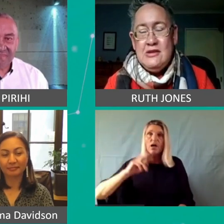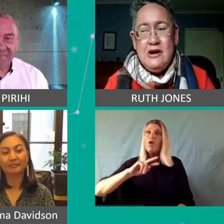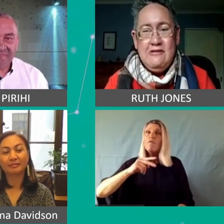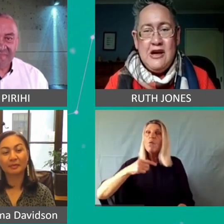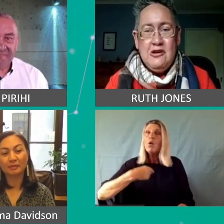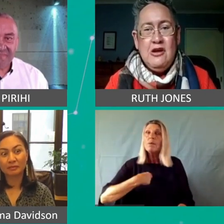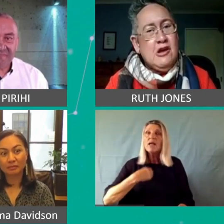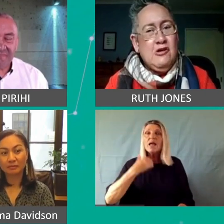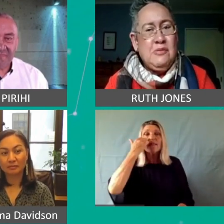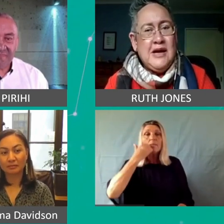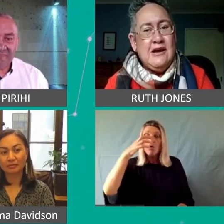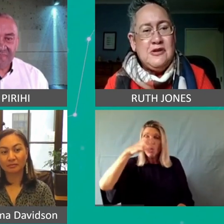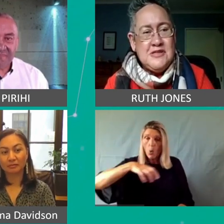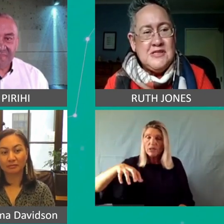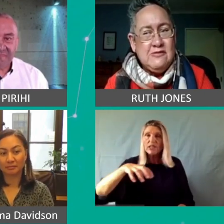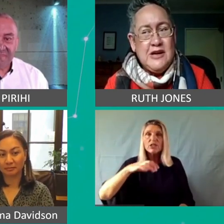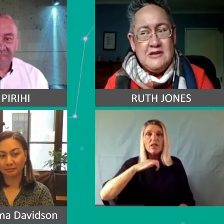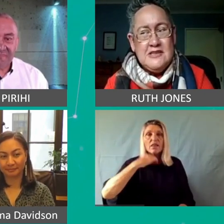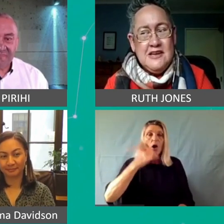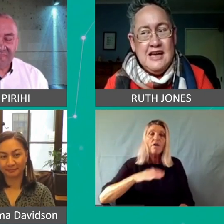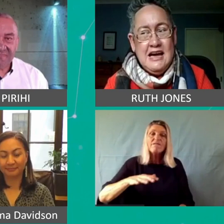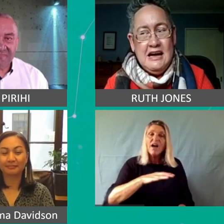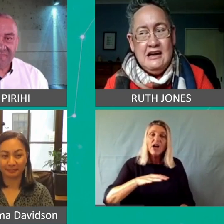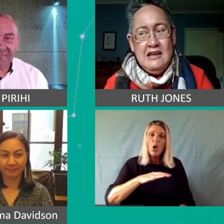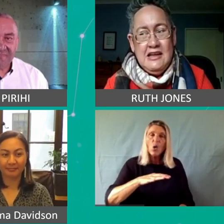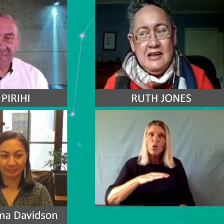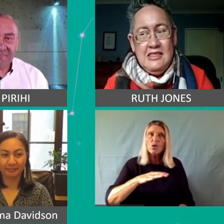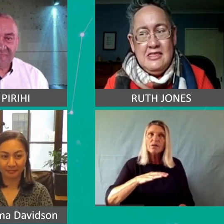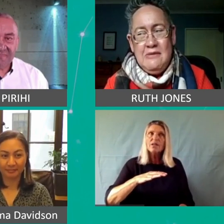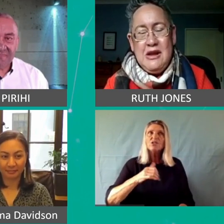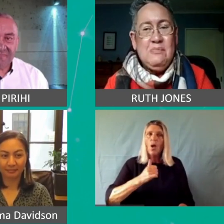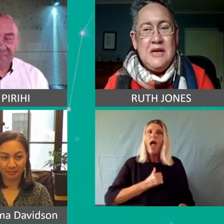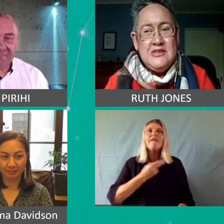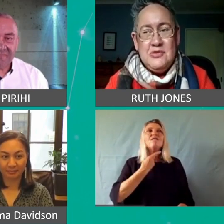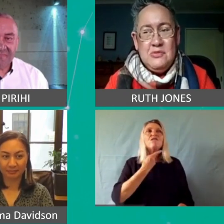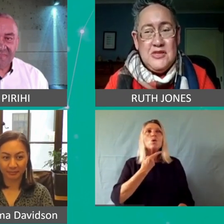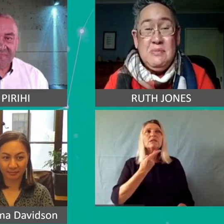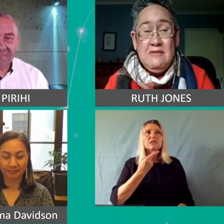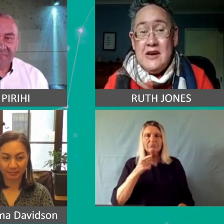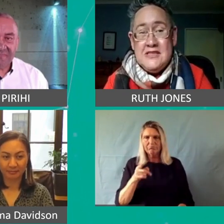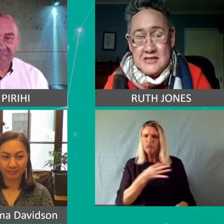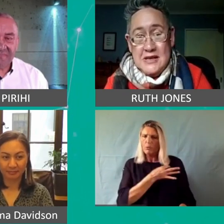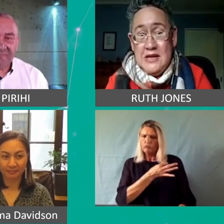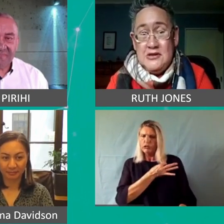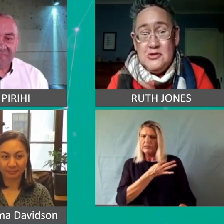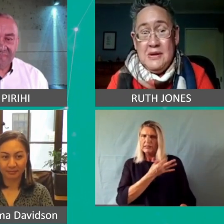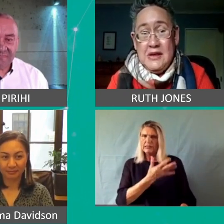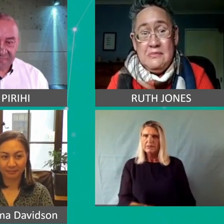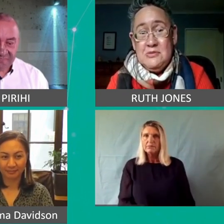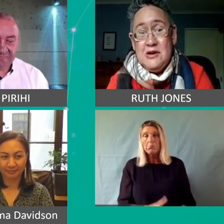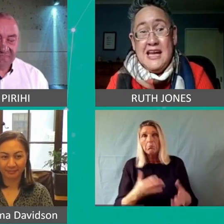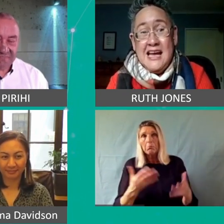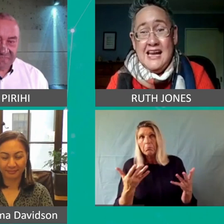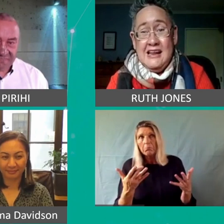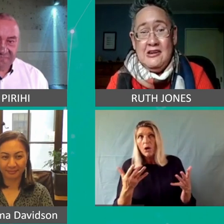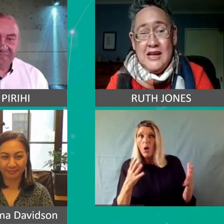and the Māori whānau who bring our voices to the front, that may not be to do with stopping violence. Debbie can talk about that much